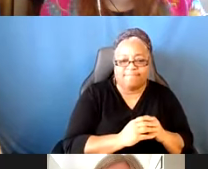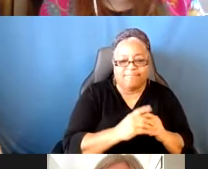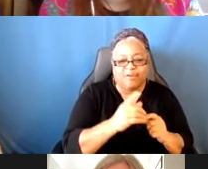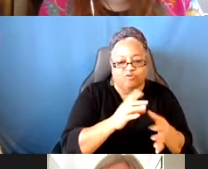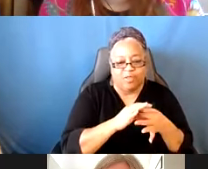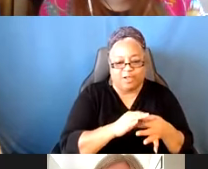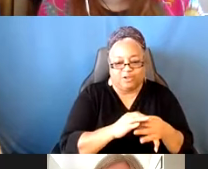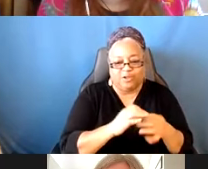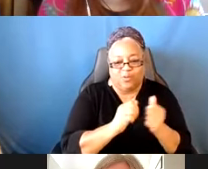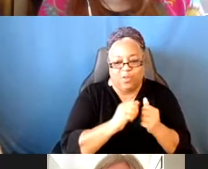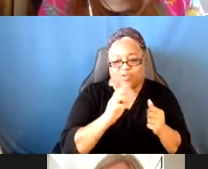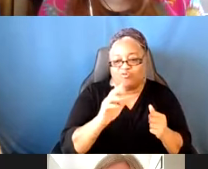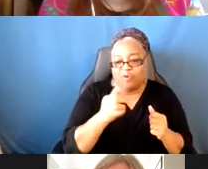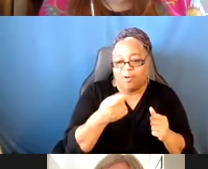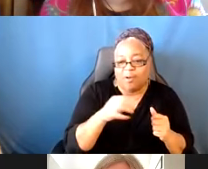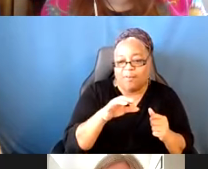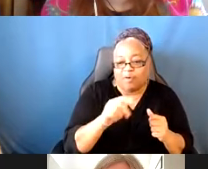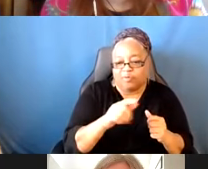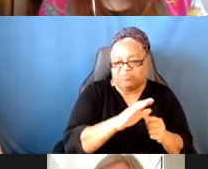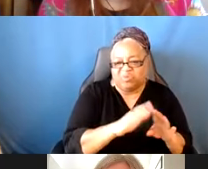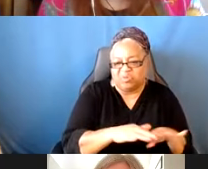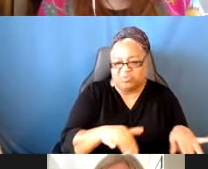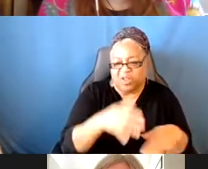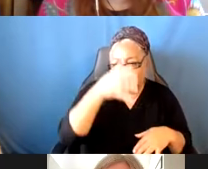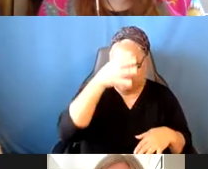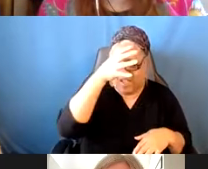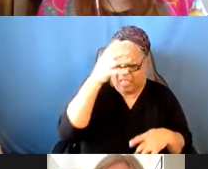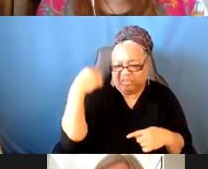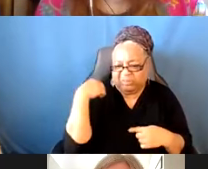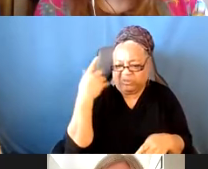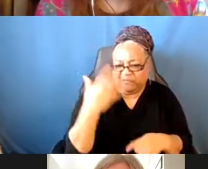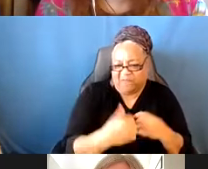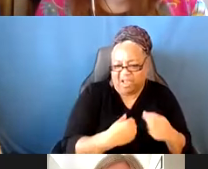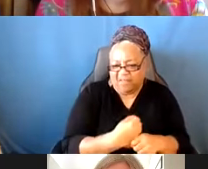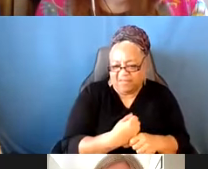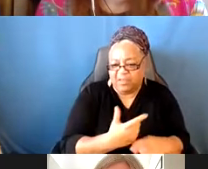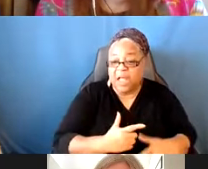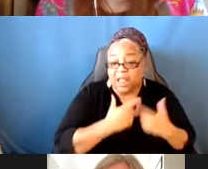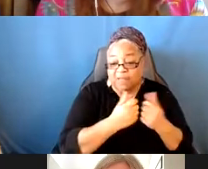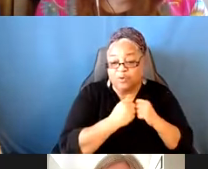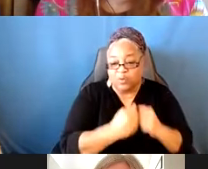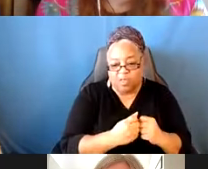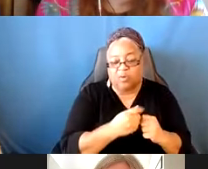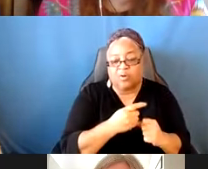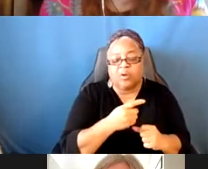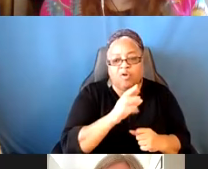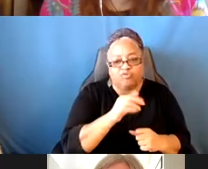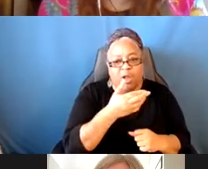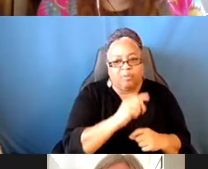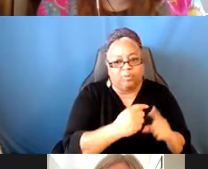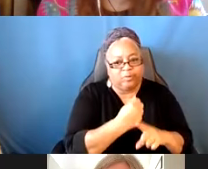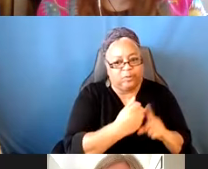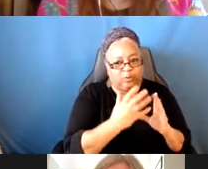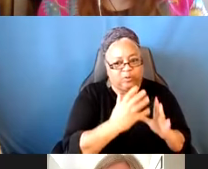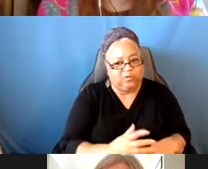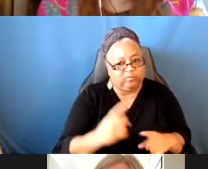relationship with Robert, her child's father, for 5 years. They live together. In the past, Robert has been physically